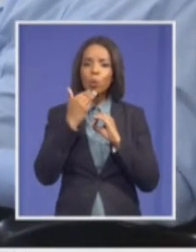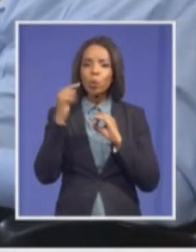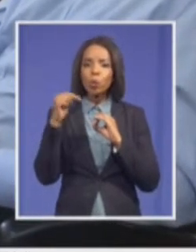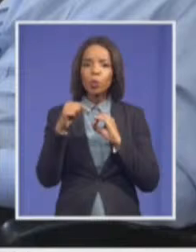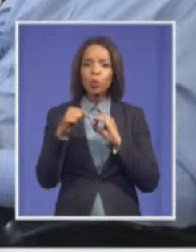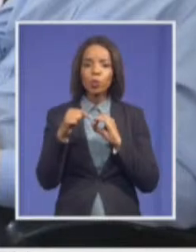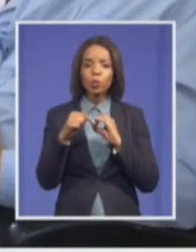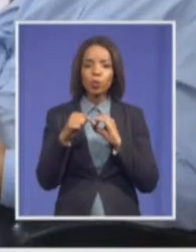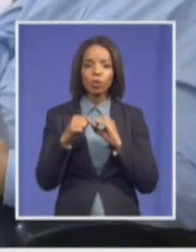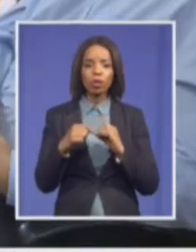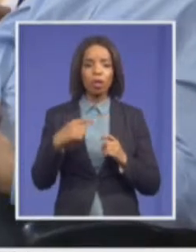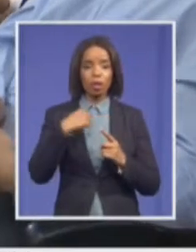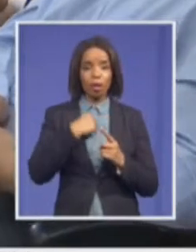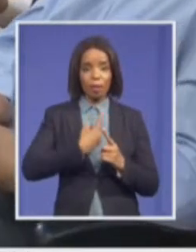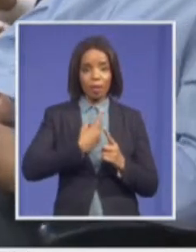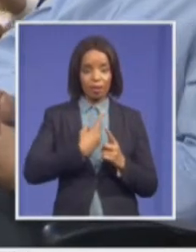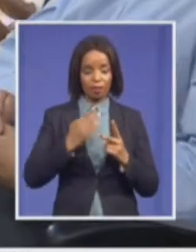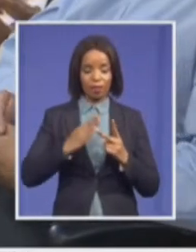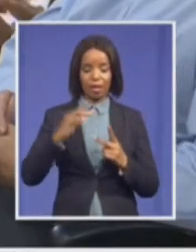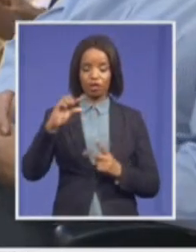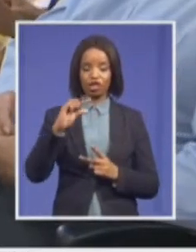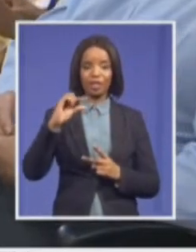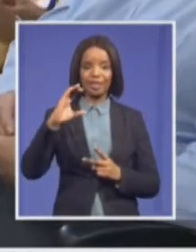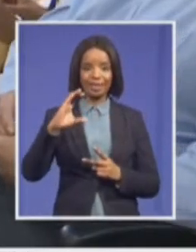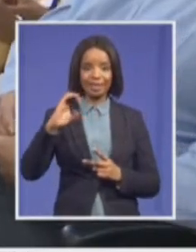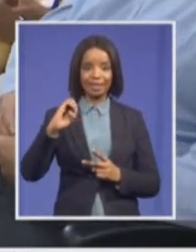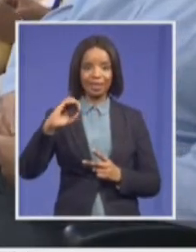assistance? Yes. That's right. Now,